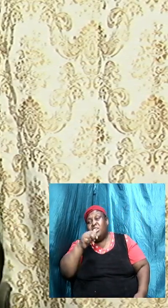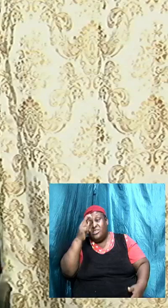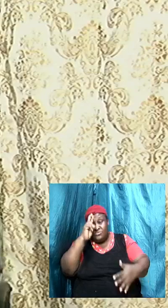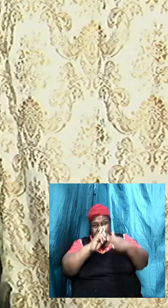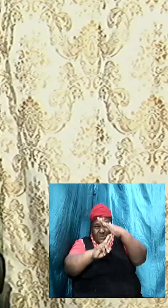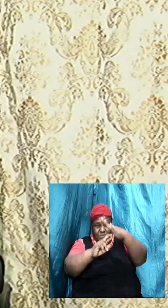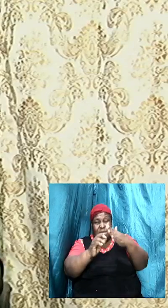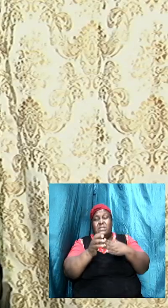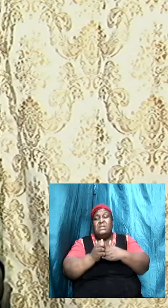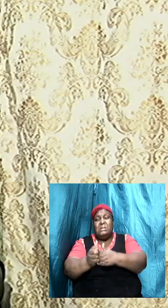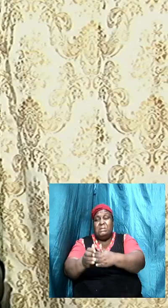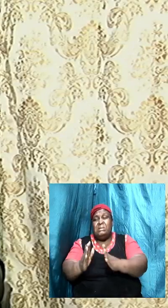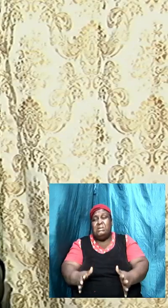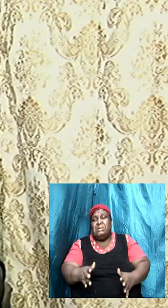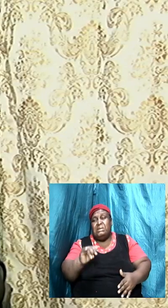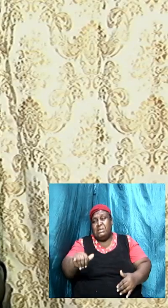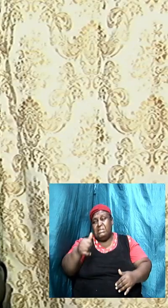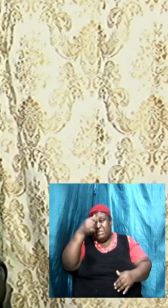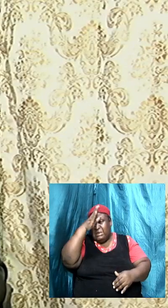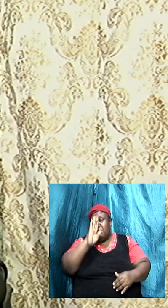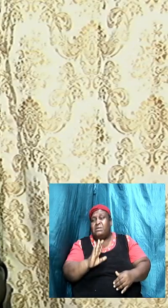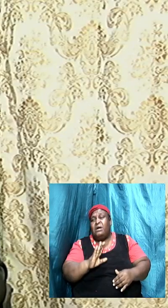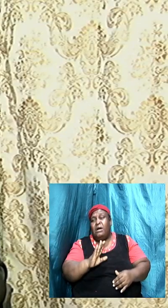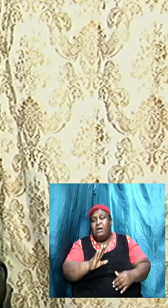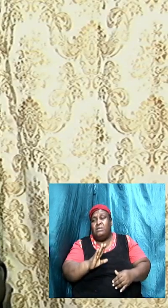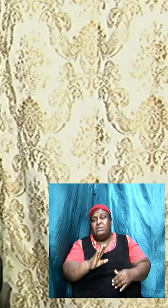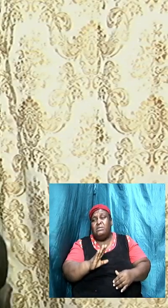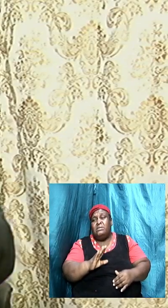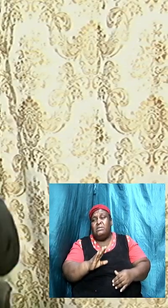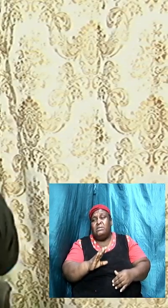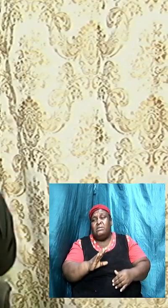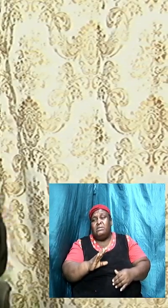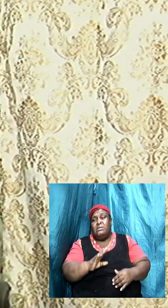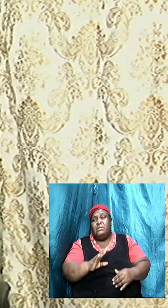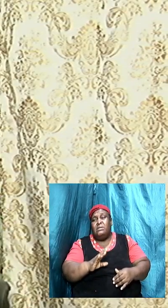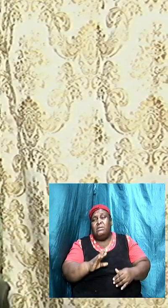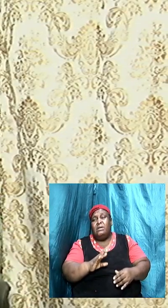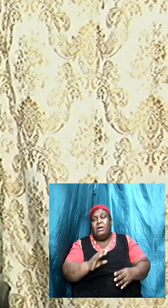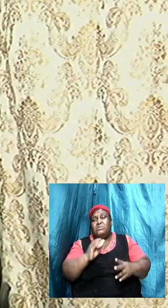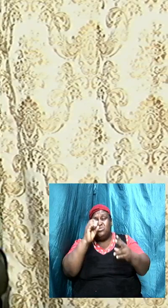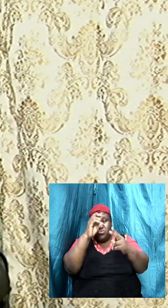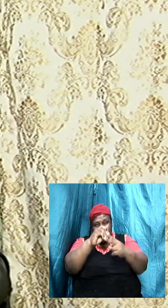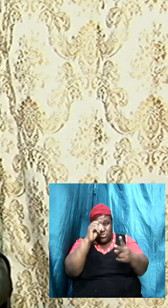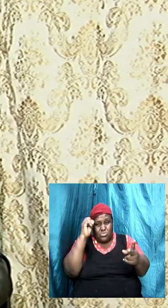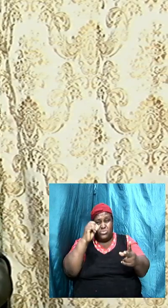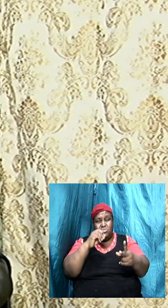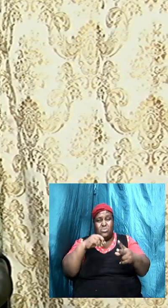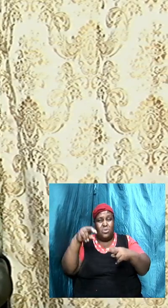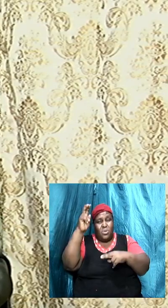God established to watch over your soul. Because we sit and we listen.